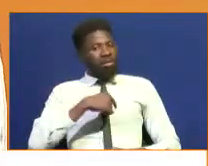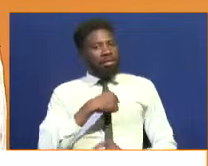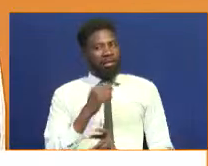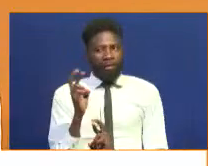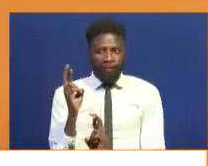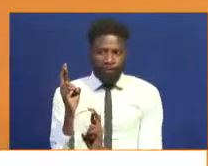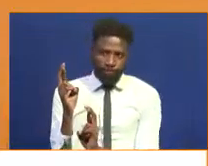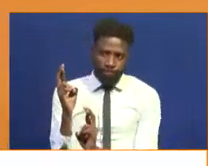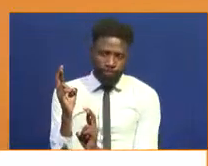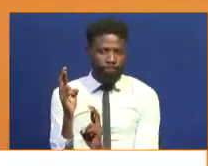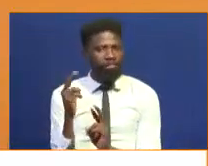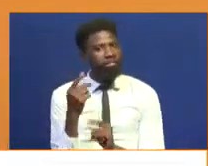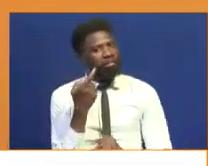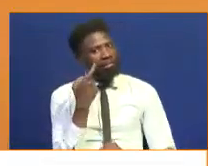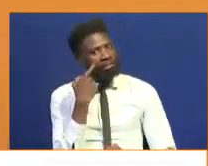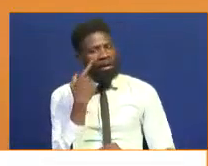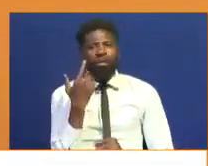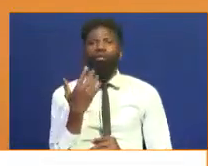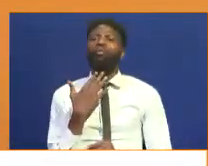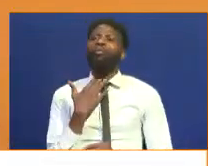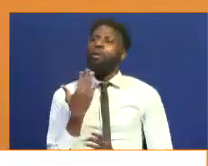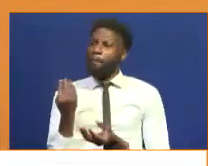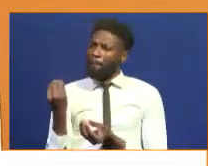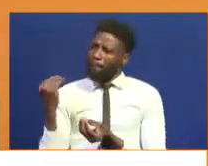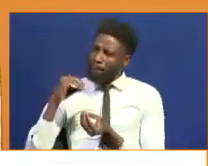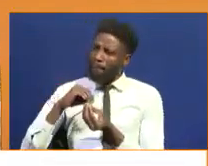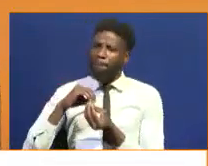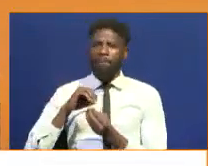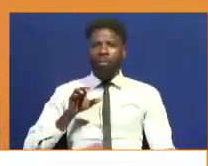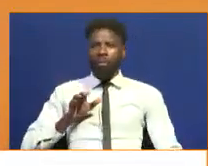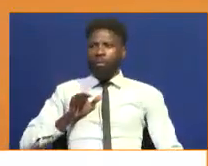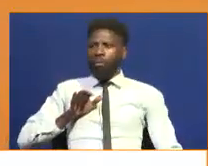to say. Mm-hmm. We want to have more African